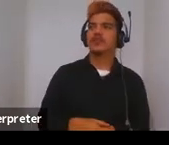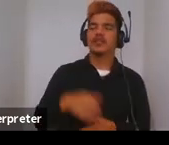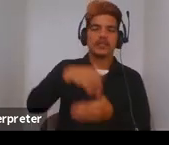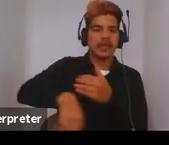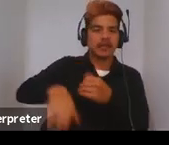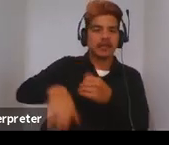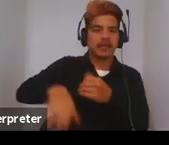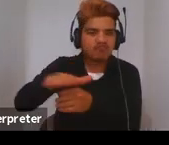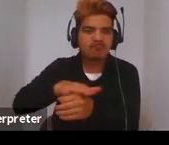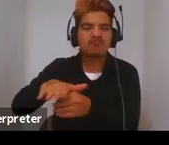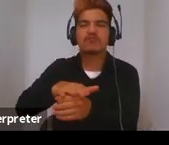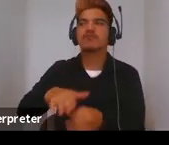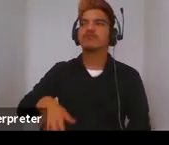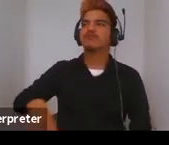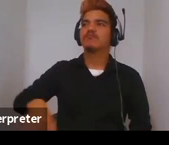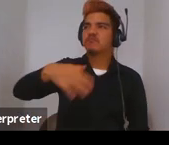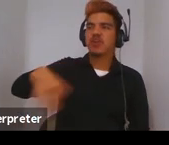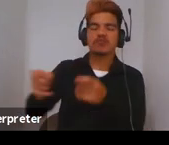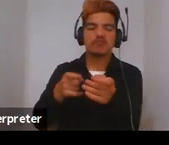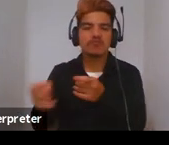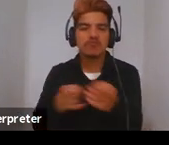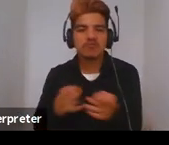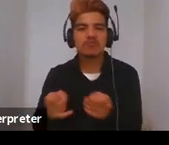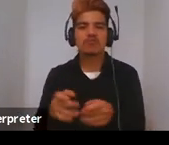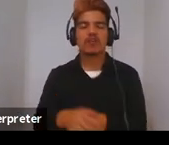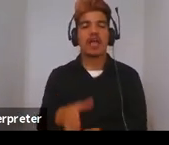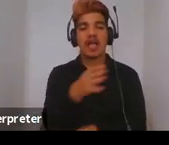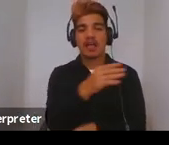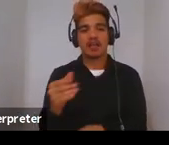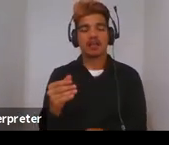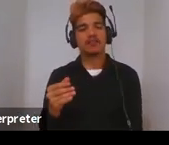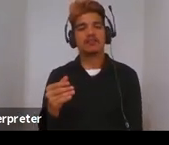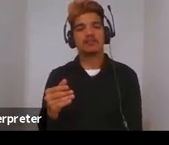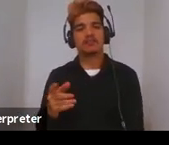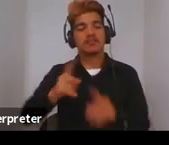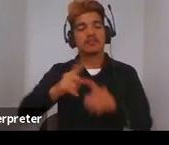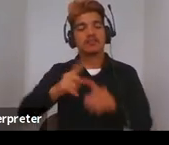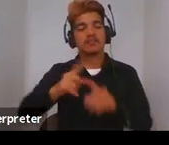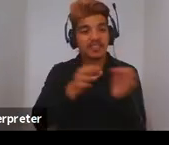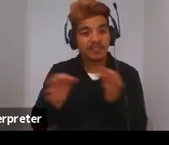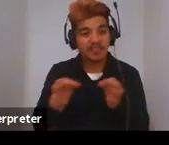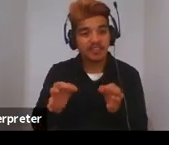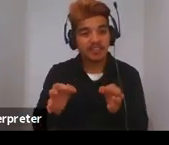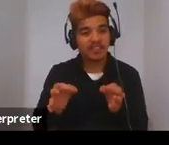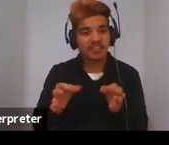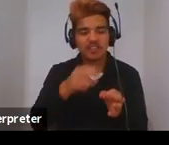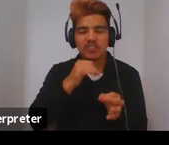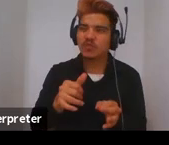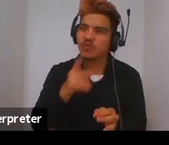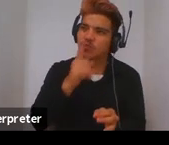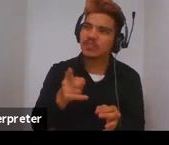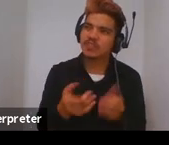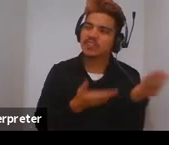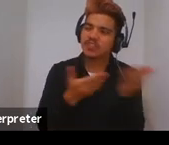jurisdictions, areas of control. And the different definitions don't necessarily serve